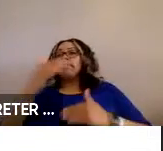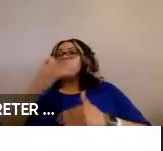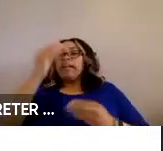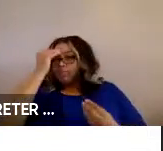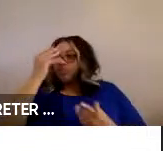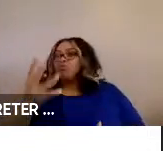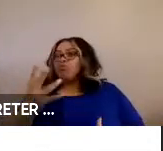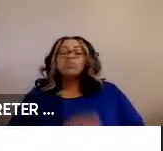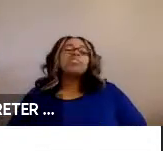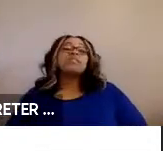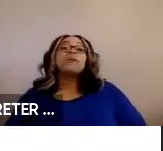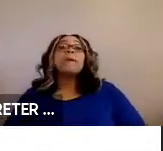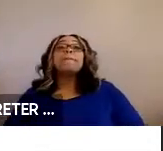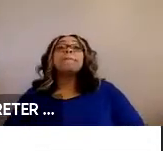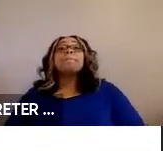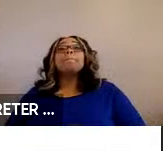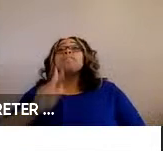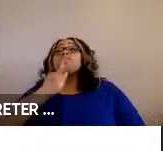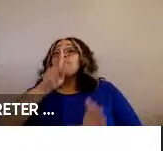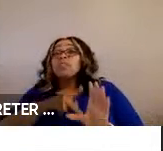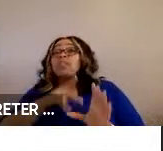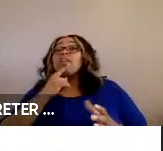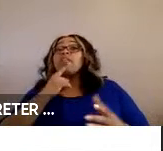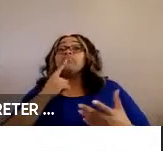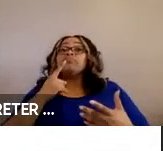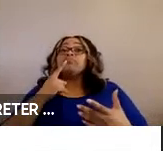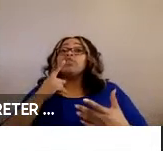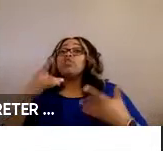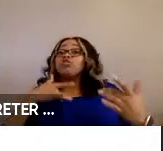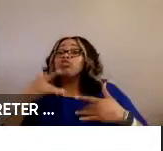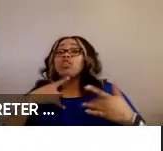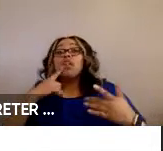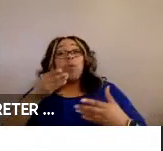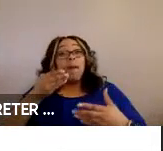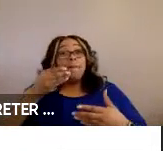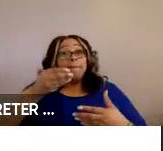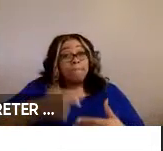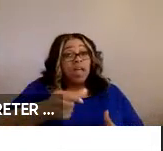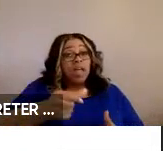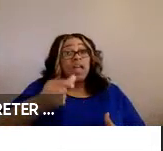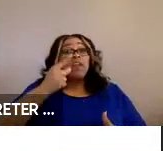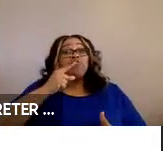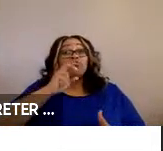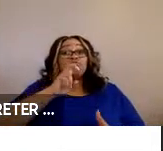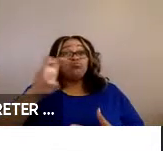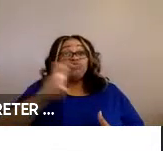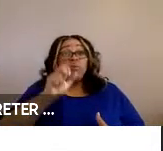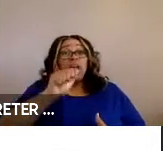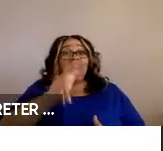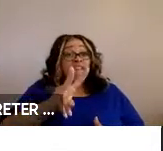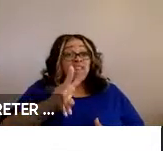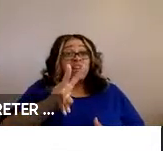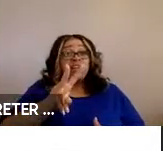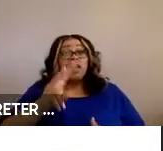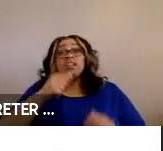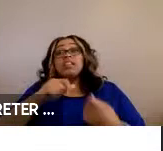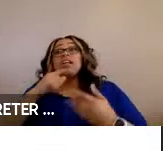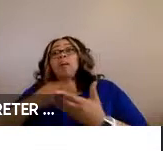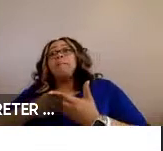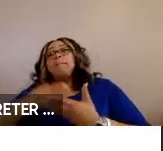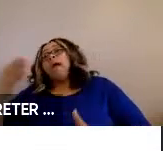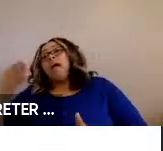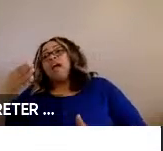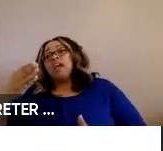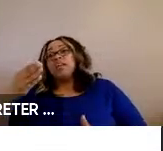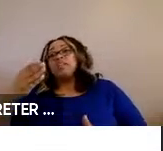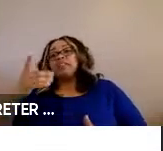reservations. Participant discussion on cost concerns assumed they would be paying for passenger trips on an AV as opposed to purchasing an